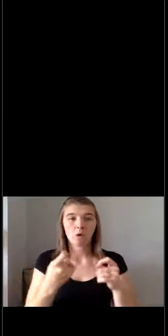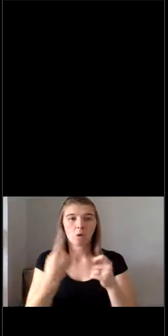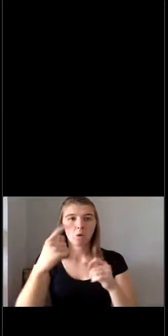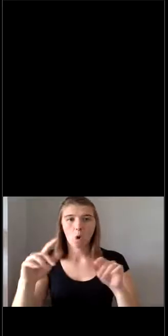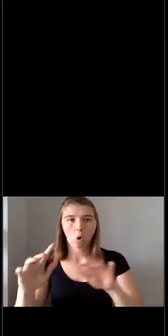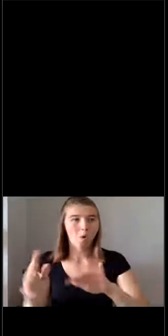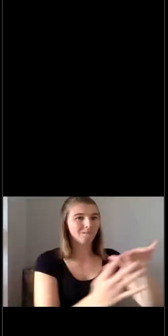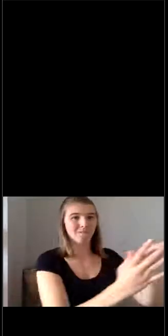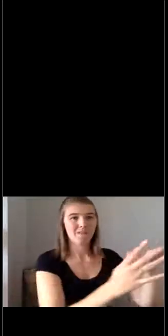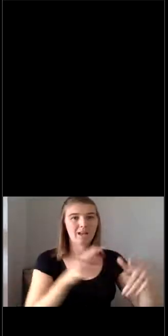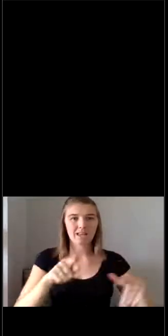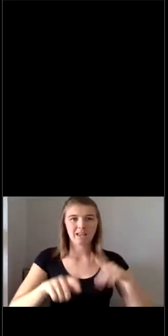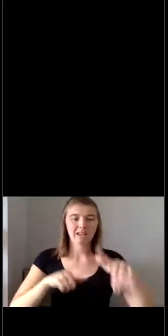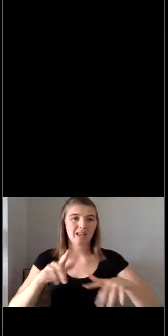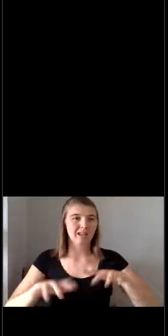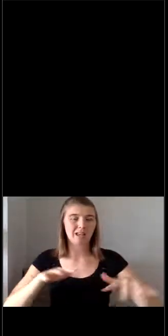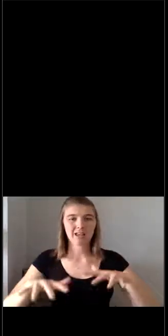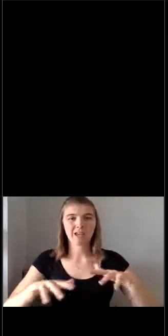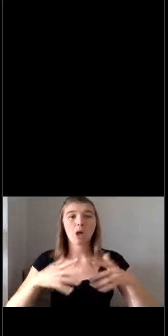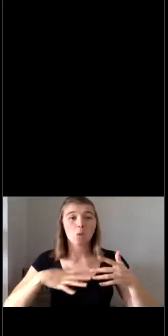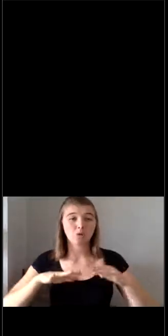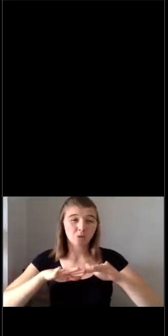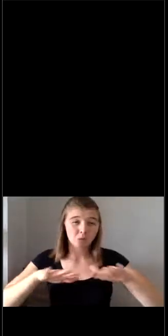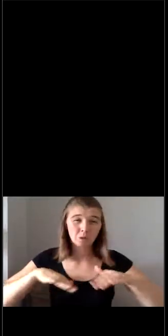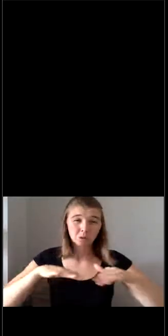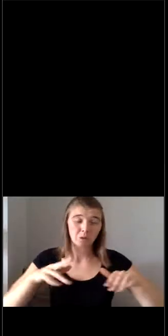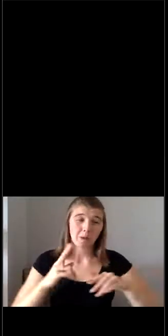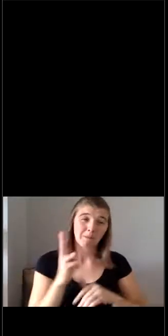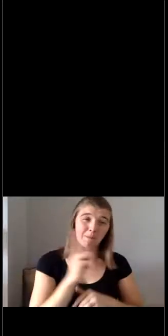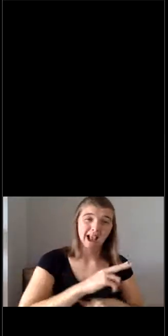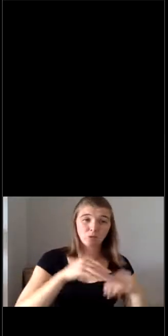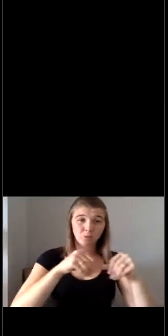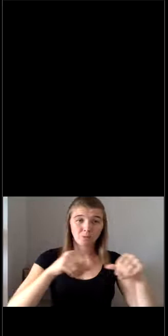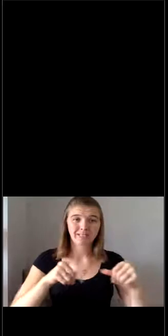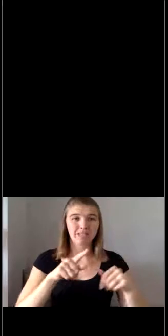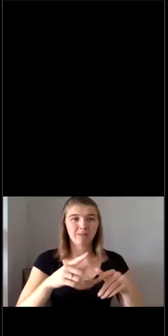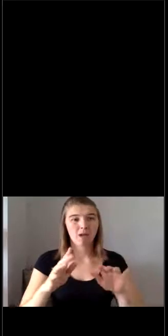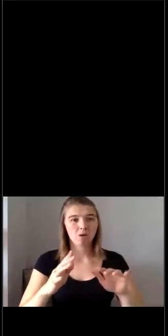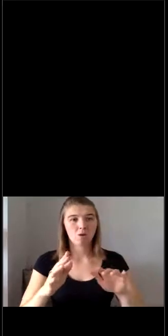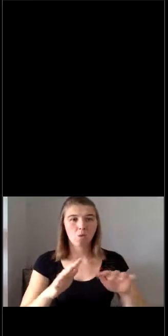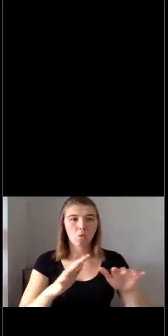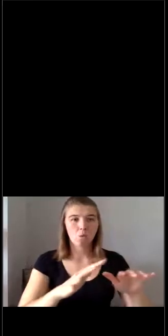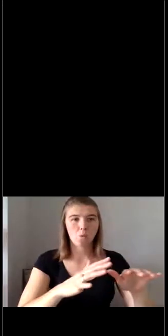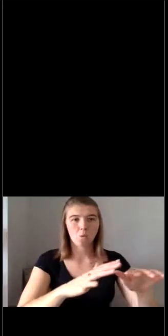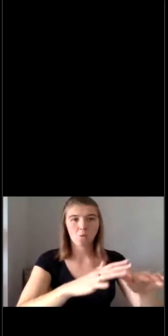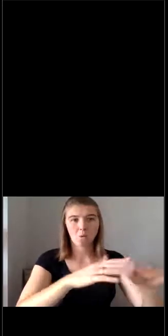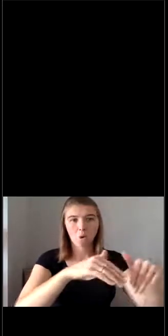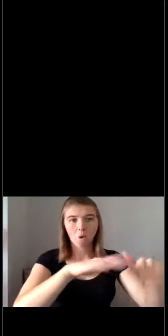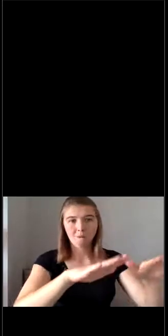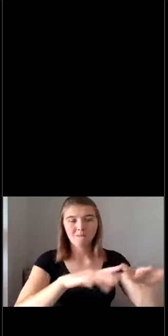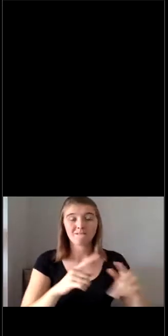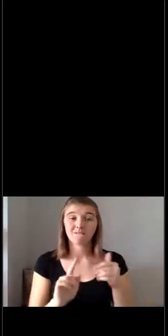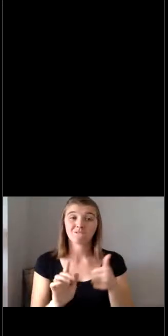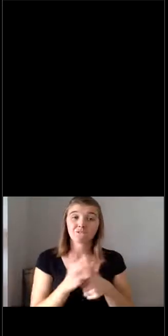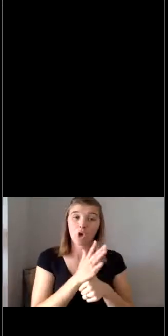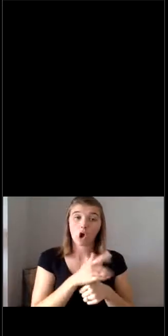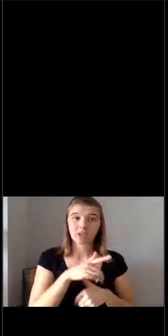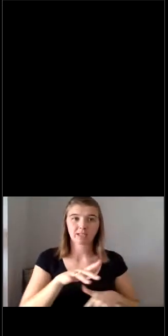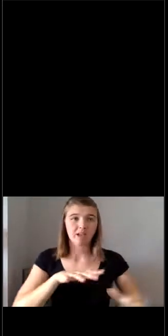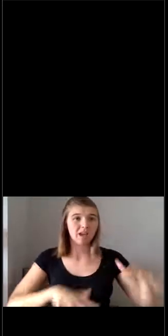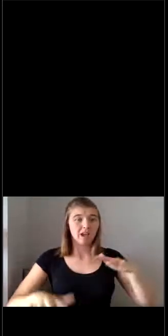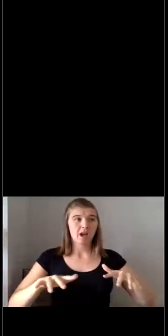he wanted to try and swim to the shore, but the tide was just taking him away. And so initially he panicked, and then he paused